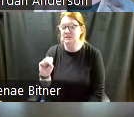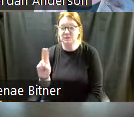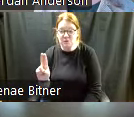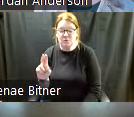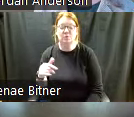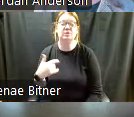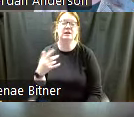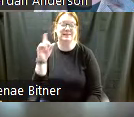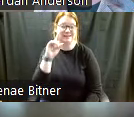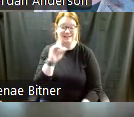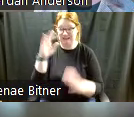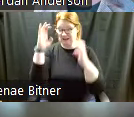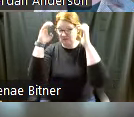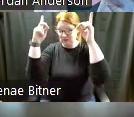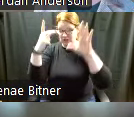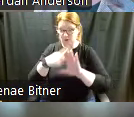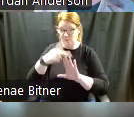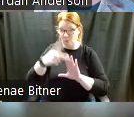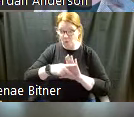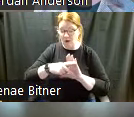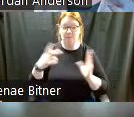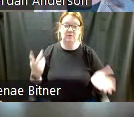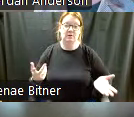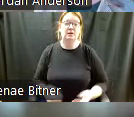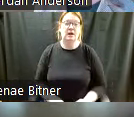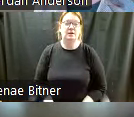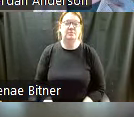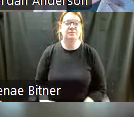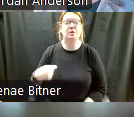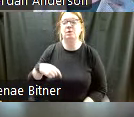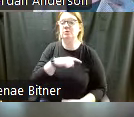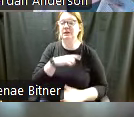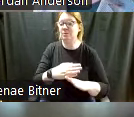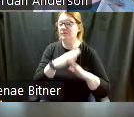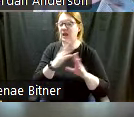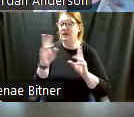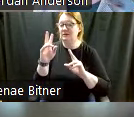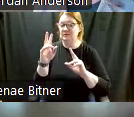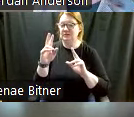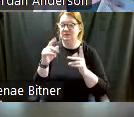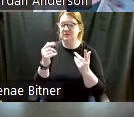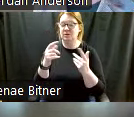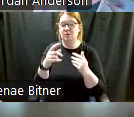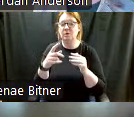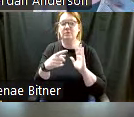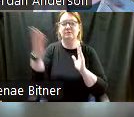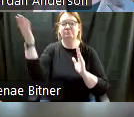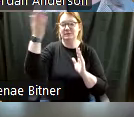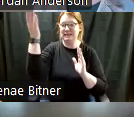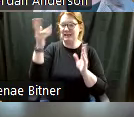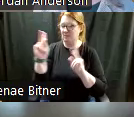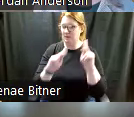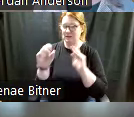So that's when we present people in our state, I'm pointing them out so you know regionally who you might